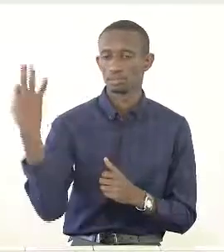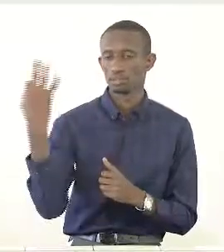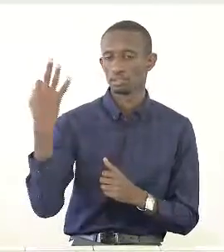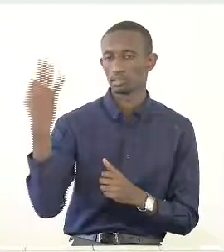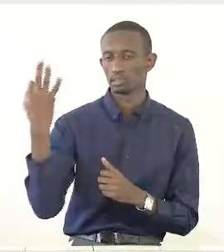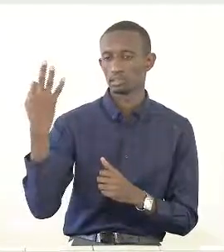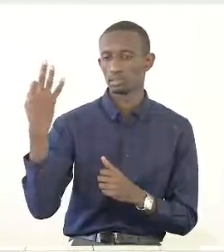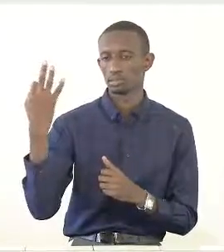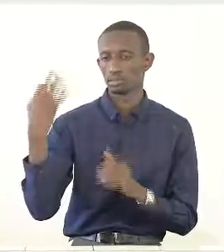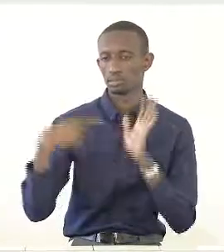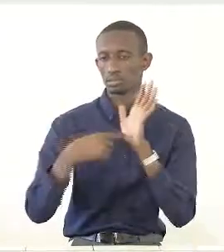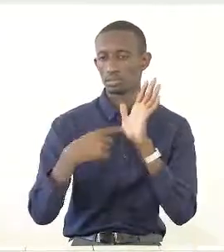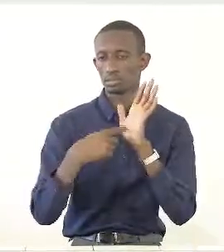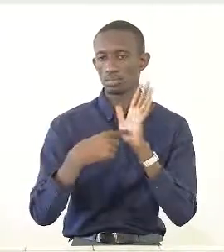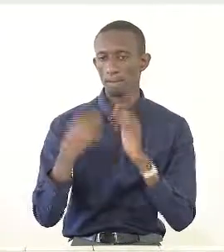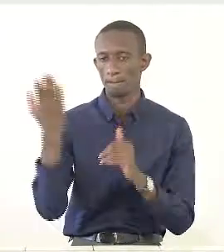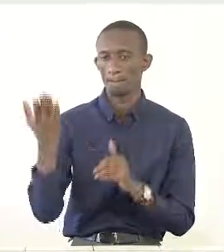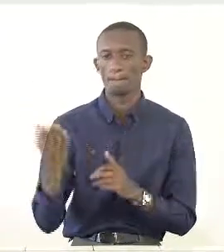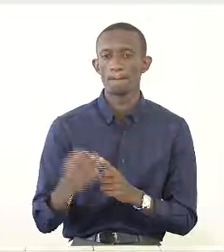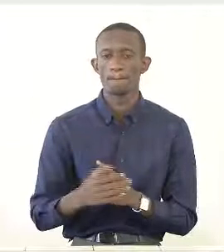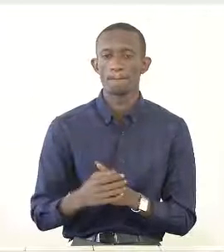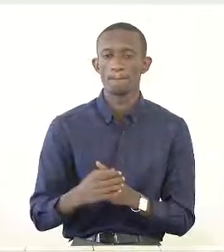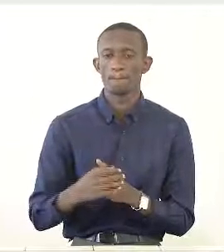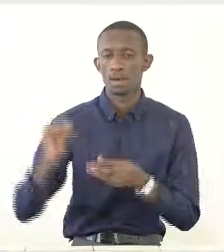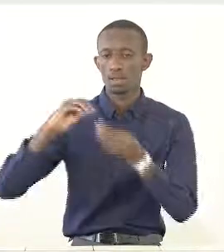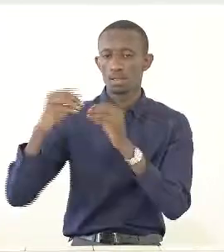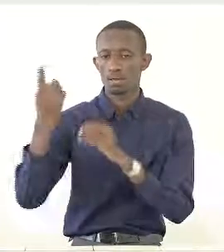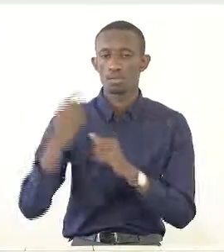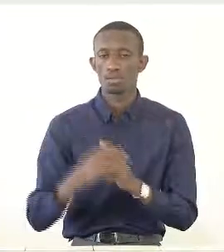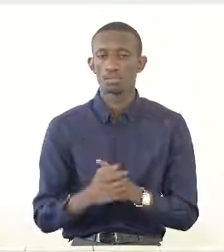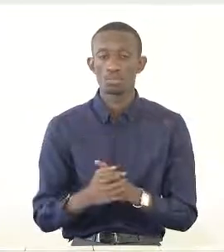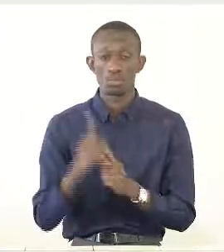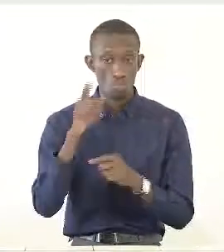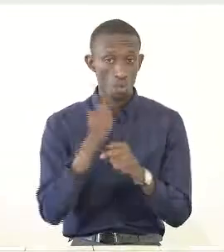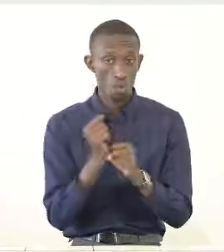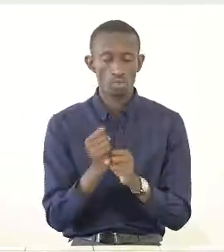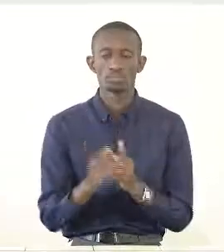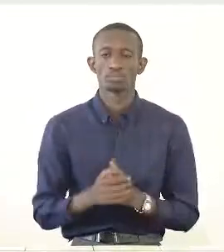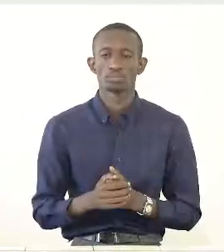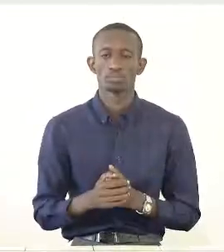examples, right? So number 1, you are going to integrate